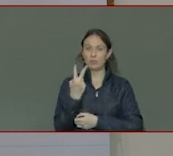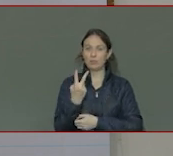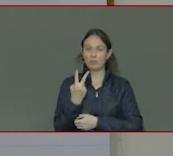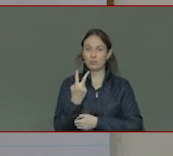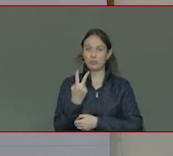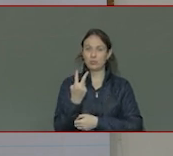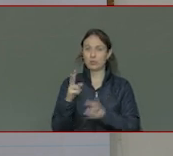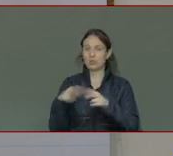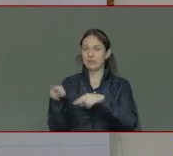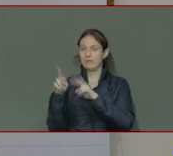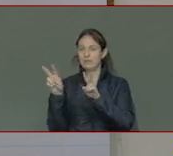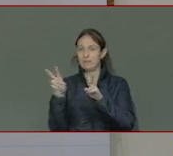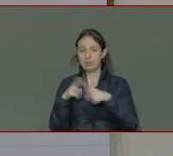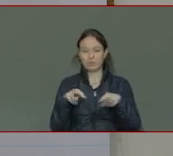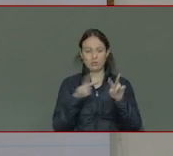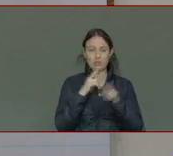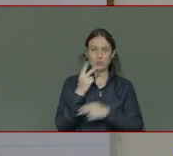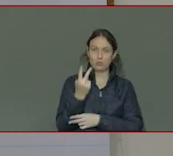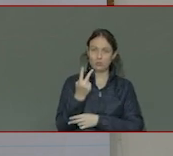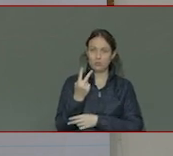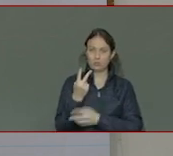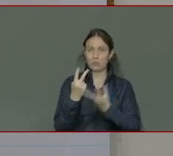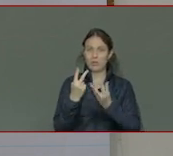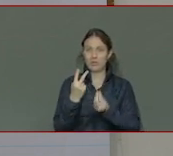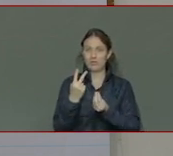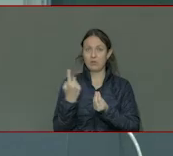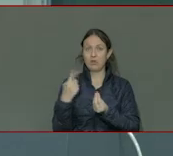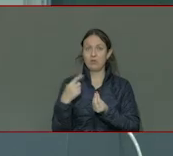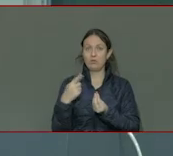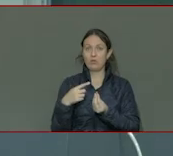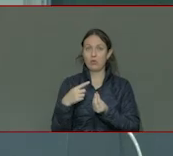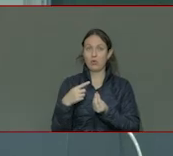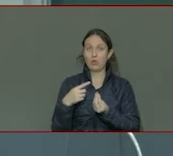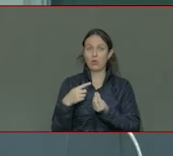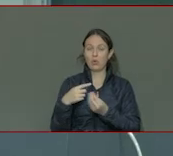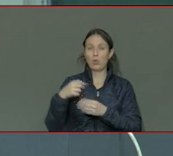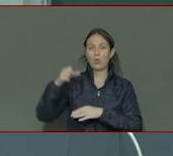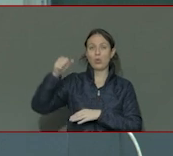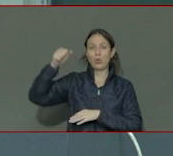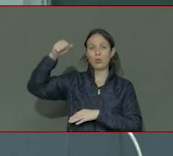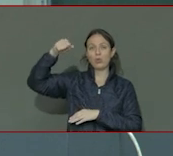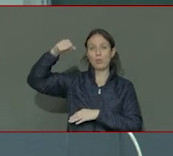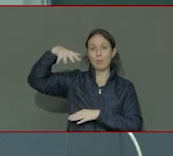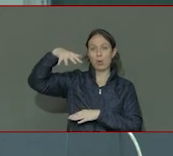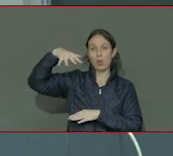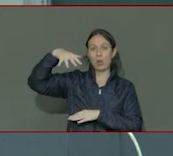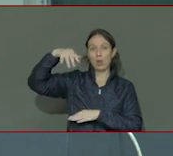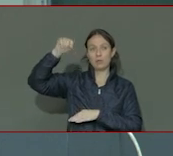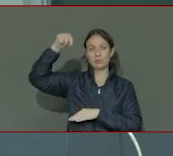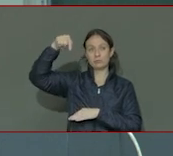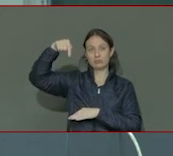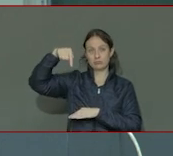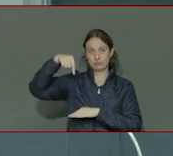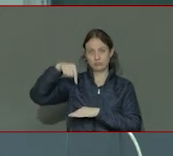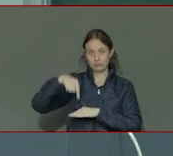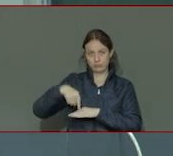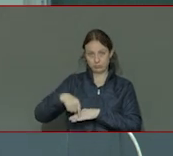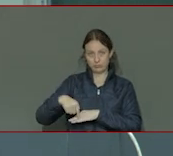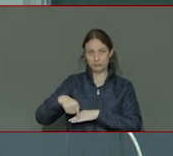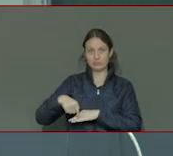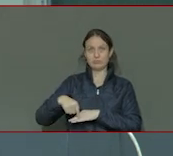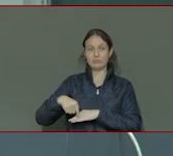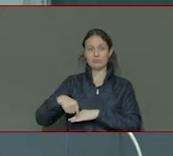values, that is for the ball coming through the air and it